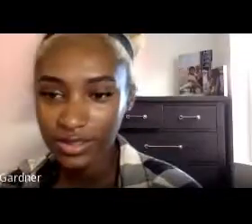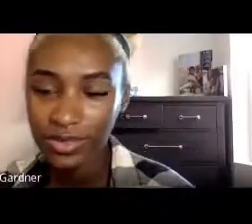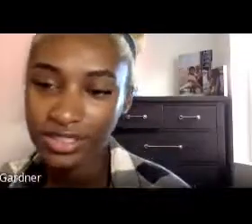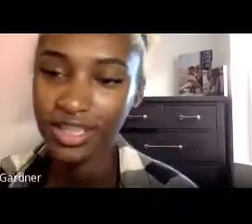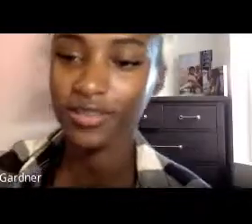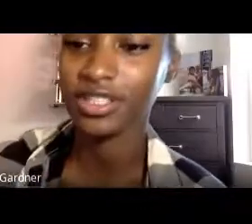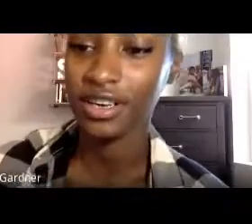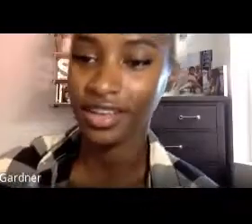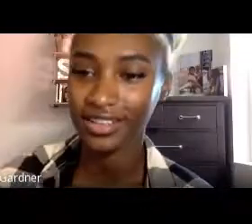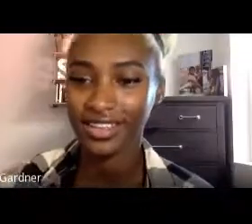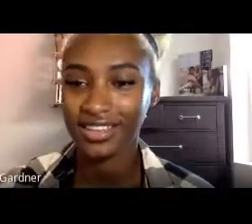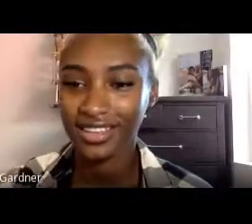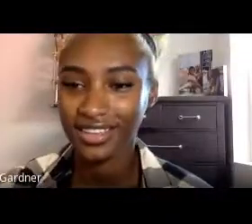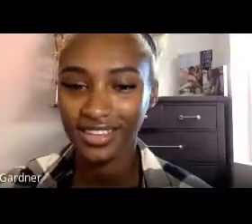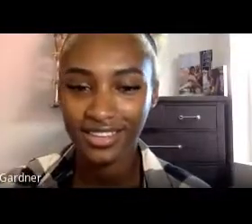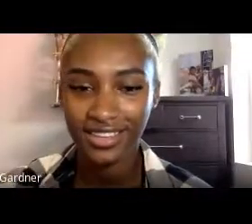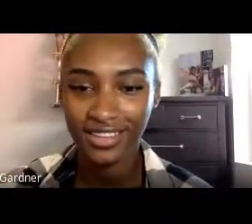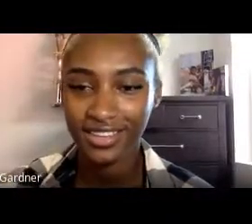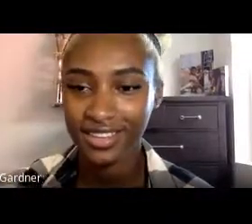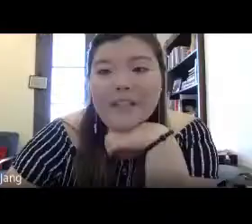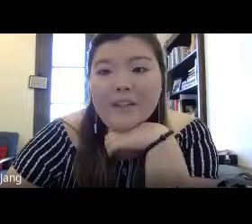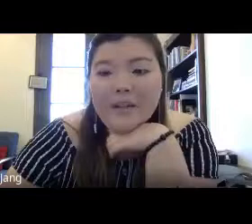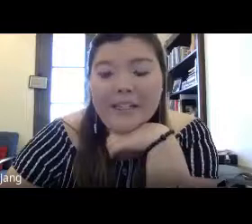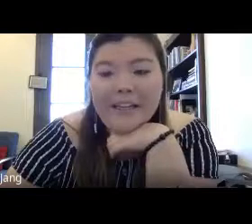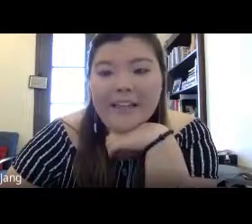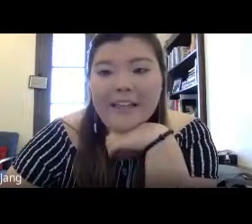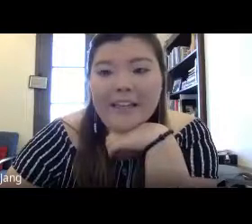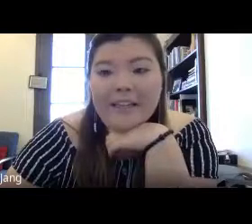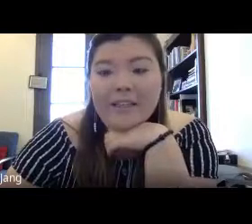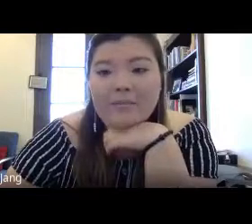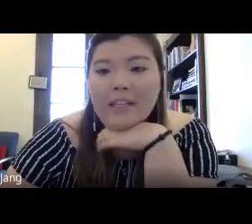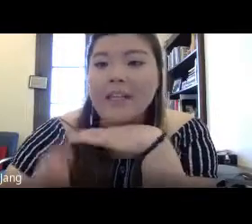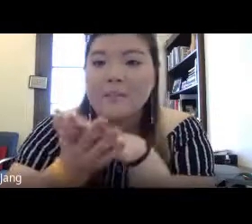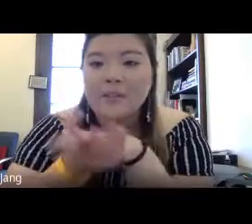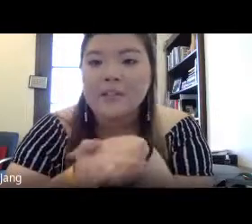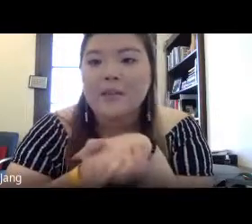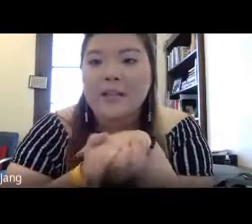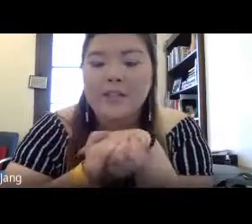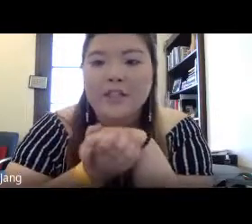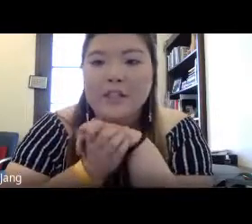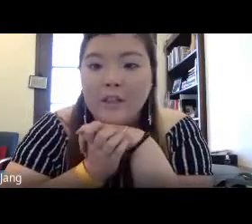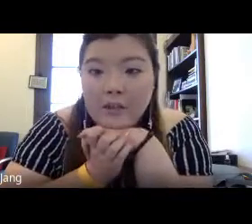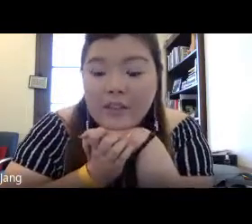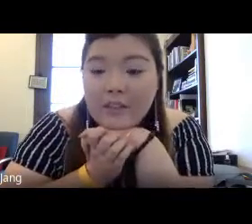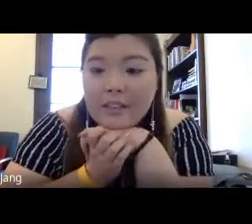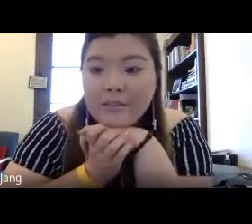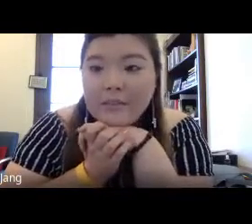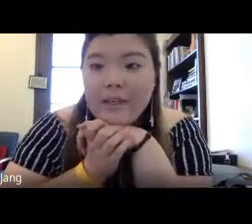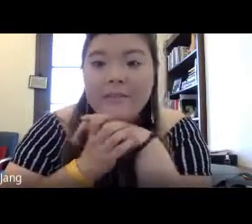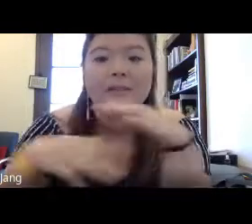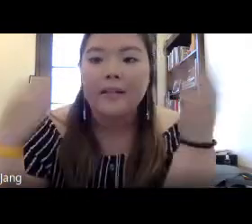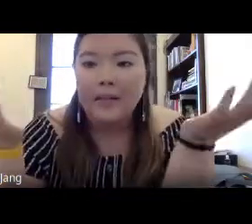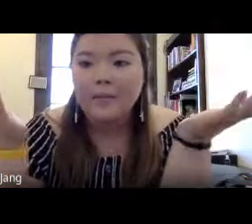Wow, thank you so much. Thank you for sharing that. I want to quickly add that in elementary school, I was actually also given